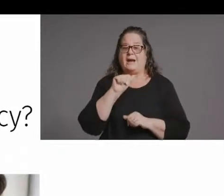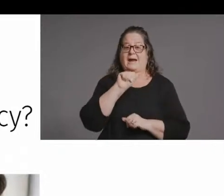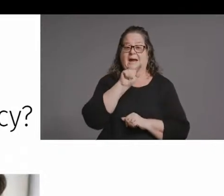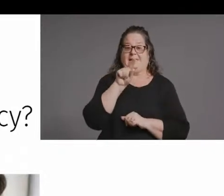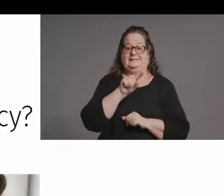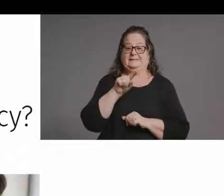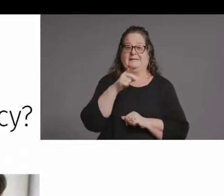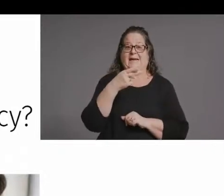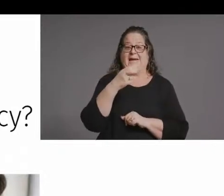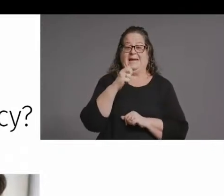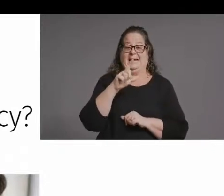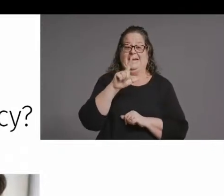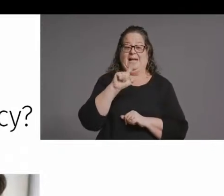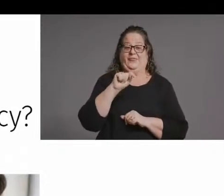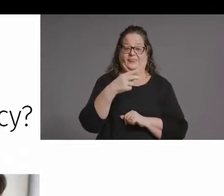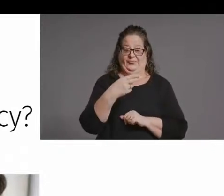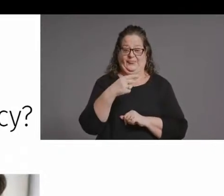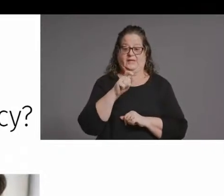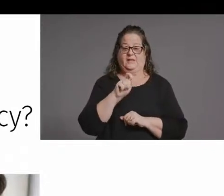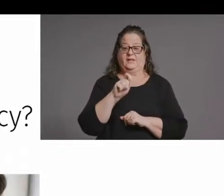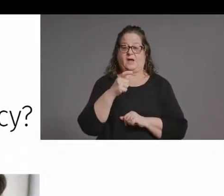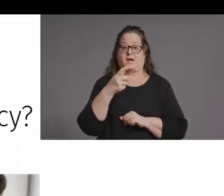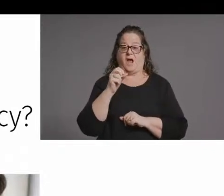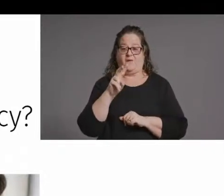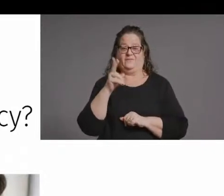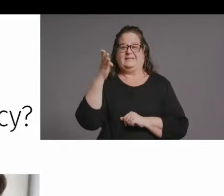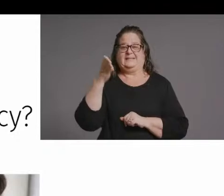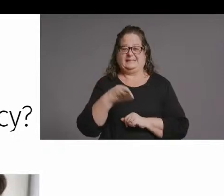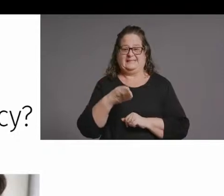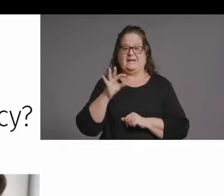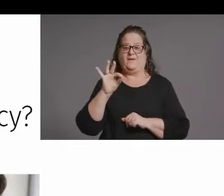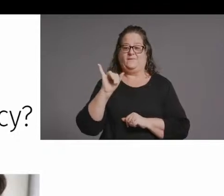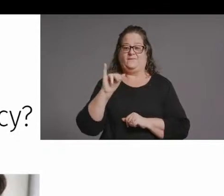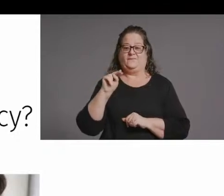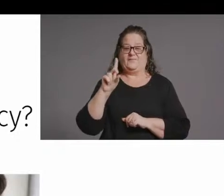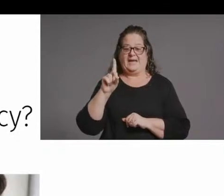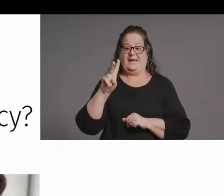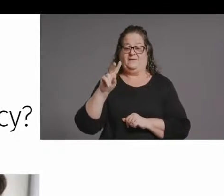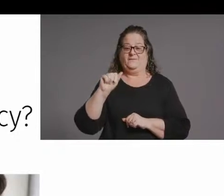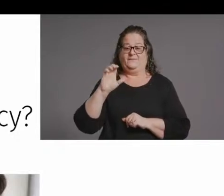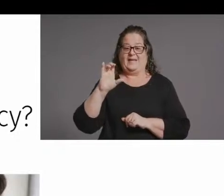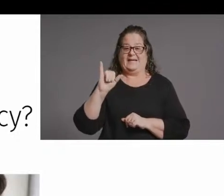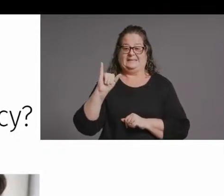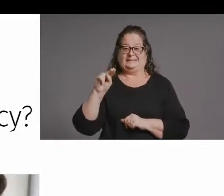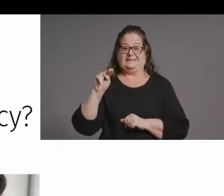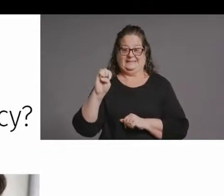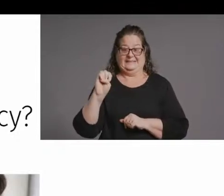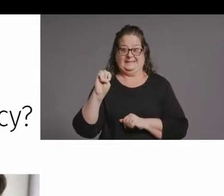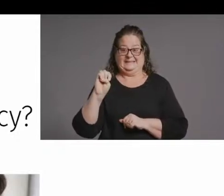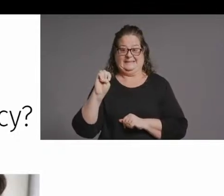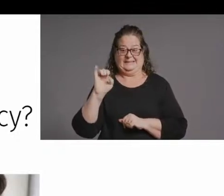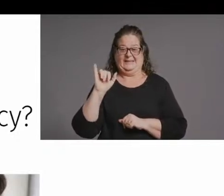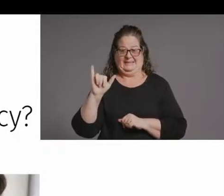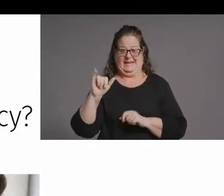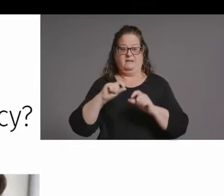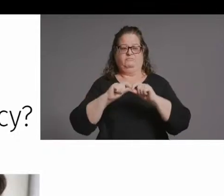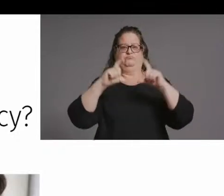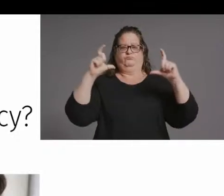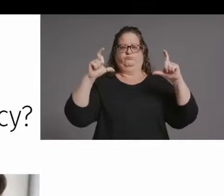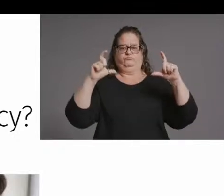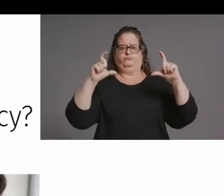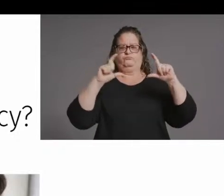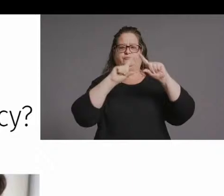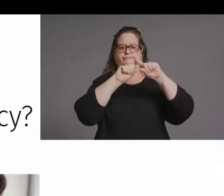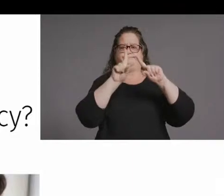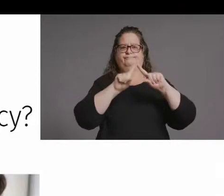azhealth.gov/findvaccine. That will take you to the specific location. If you click on the pin, it will show you the website where you can go to register. You can